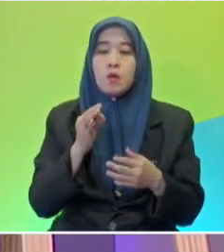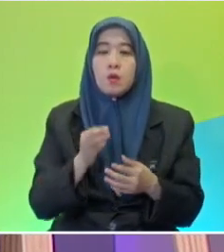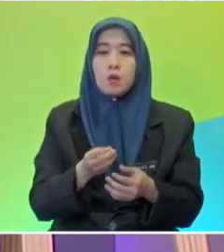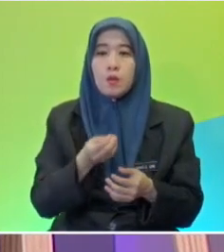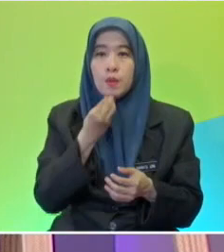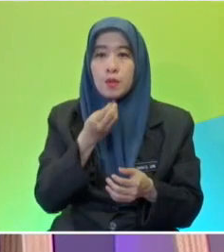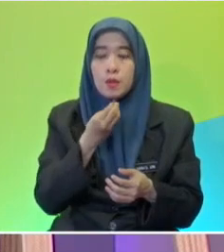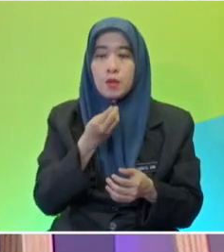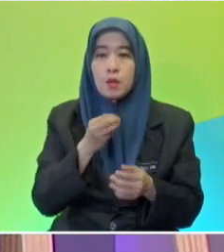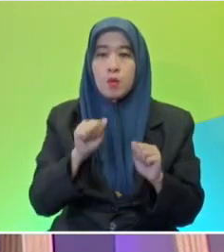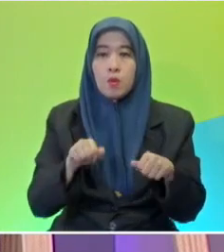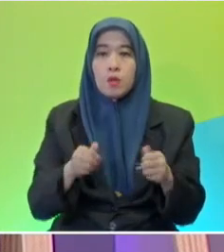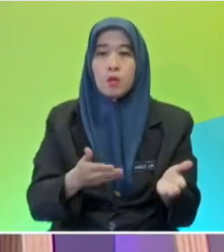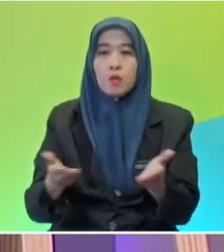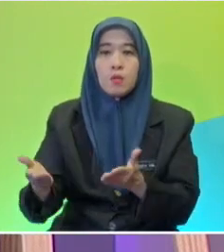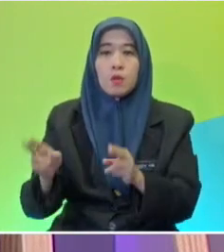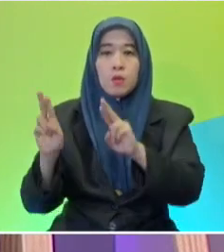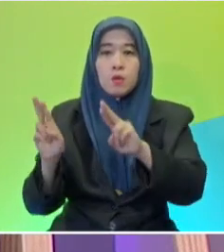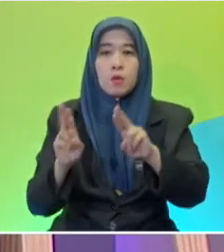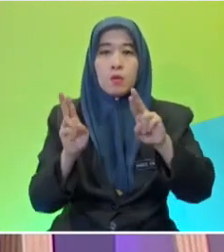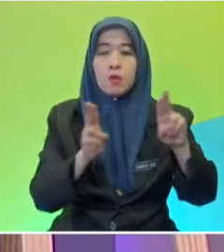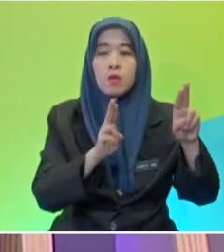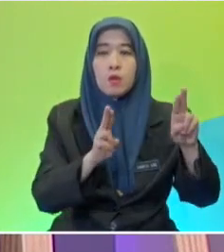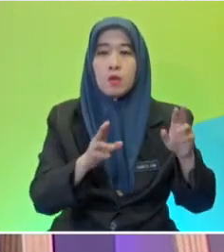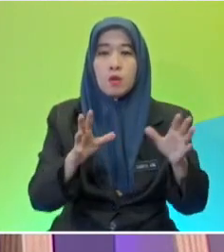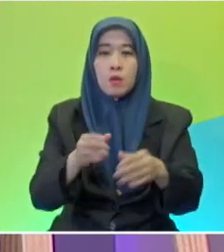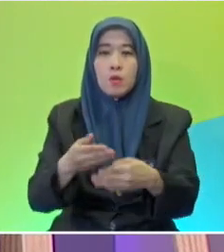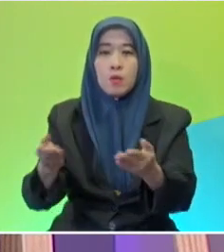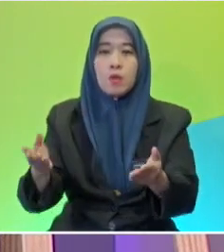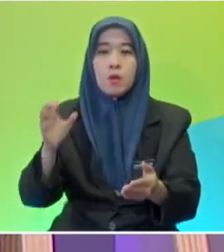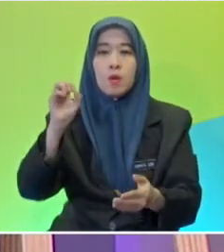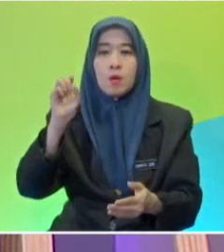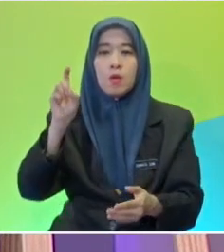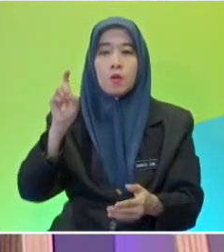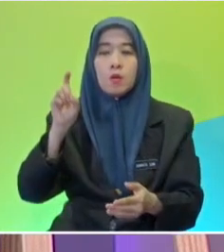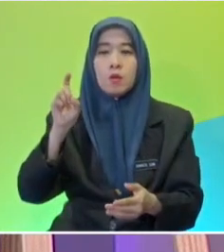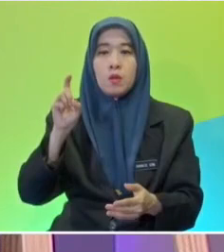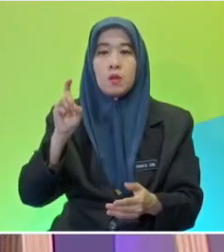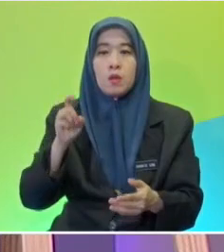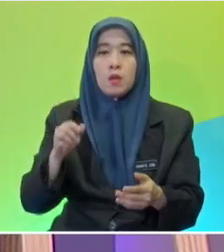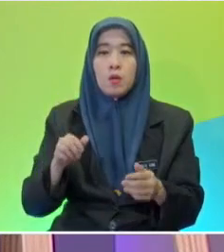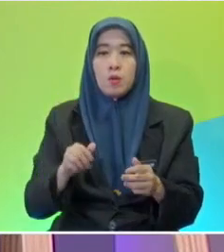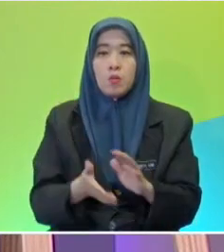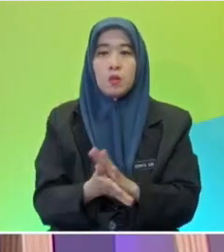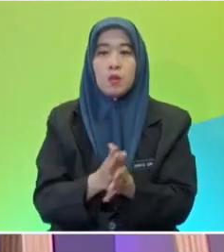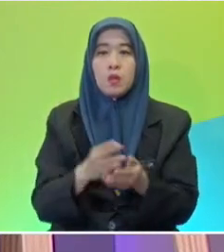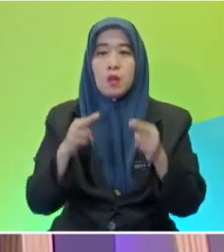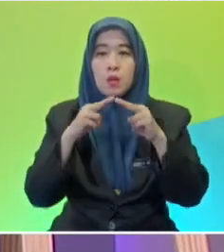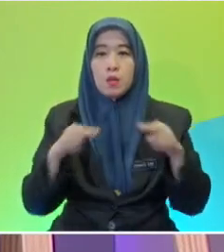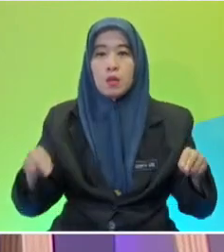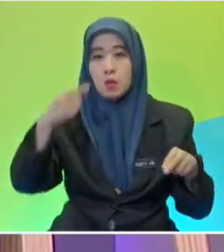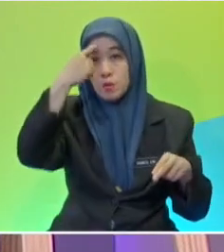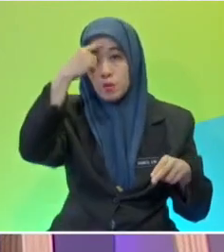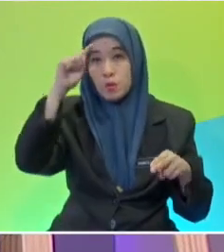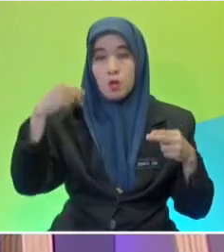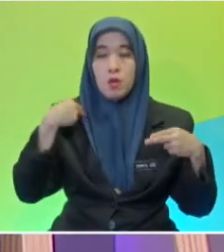also can supply air in terms of oxygen. Okay, and also habitat for the animals. Yes. All right. So